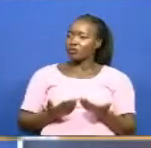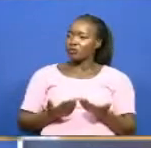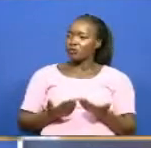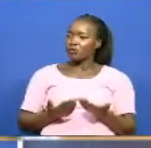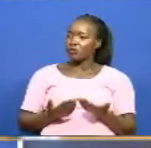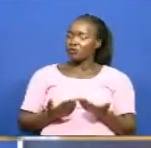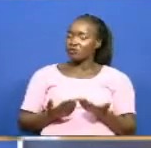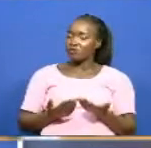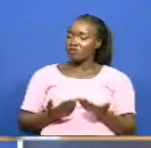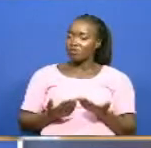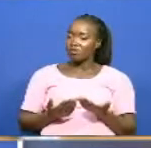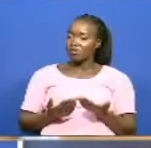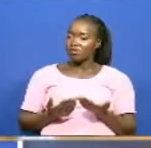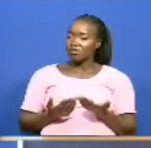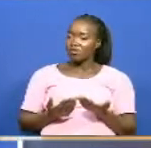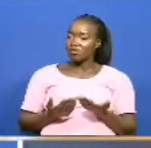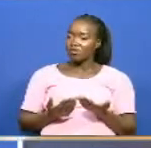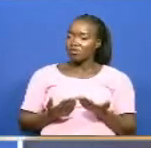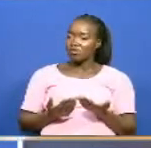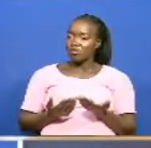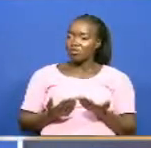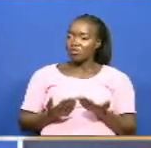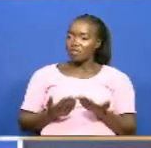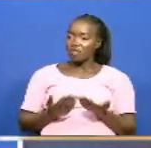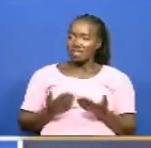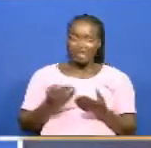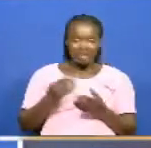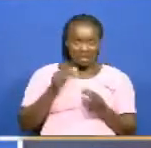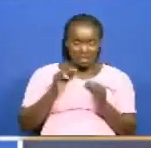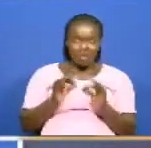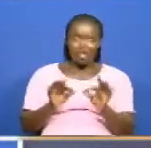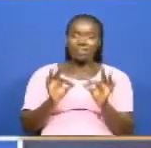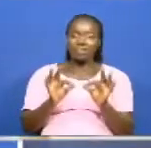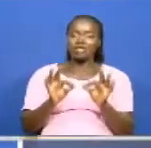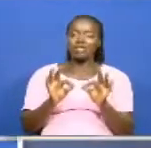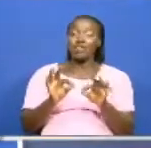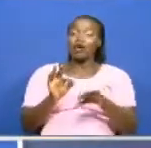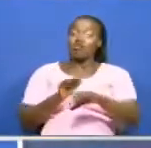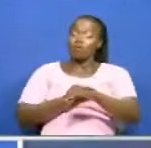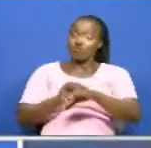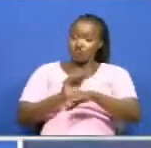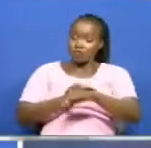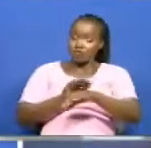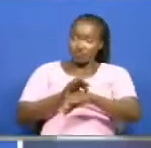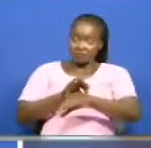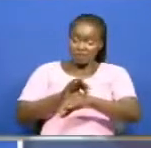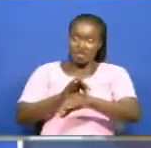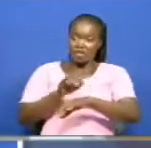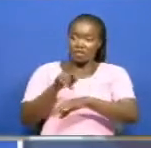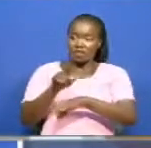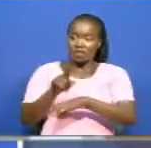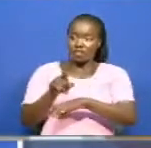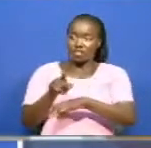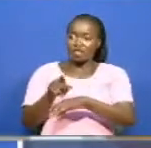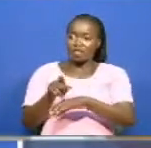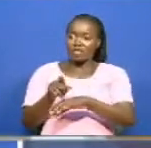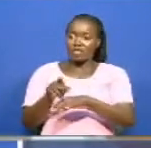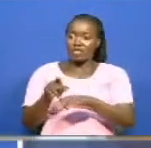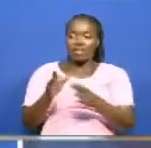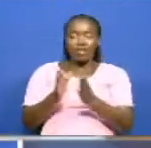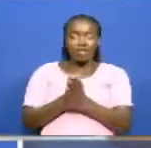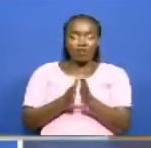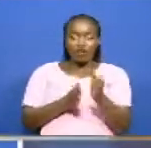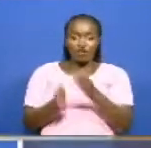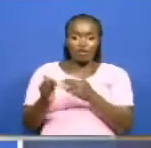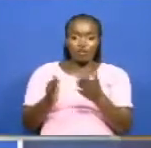the makers here, is actually soothing and good for your skin. And even as they explore opportunities